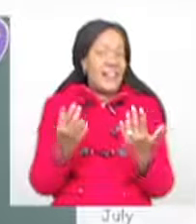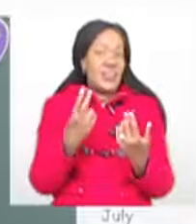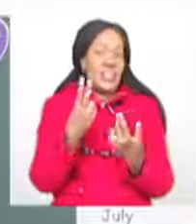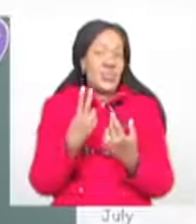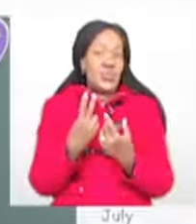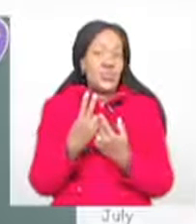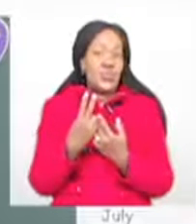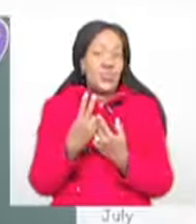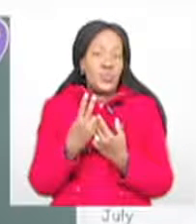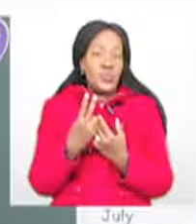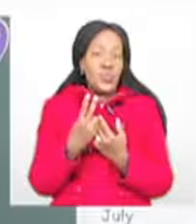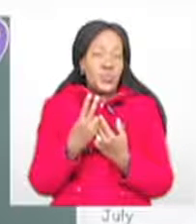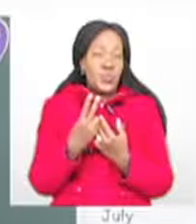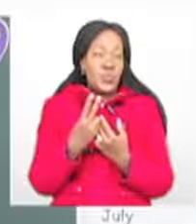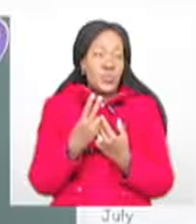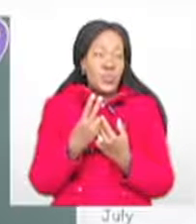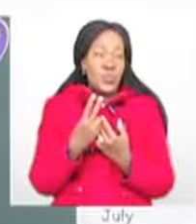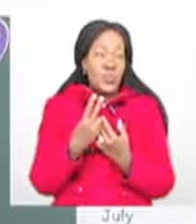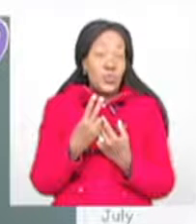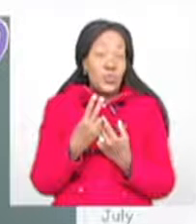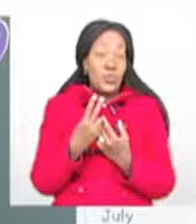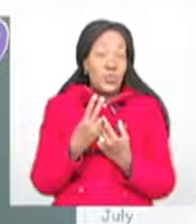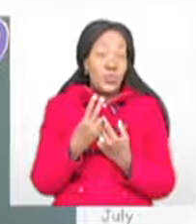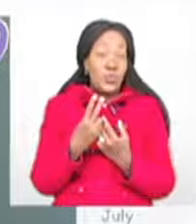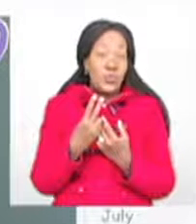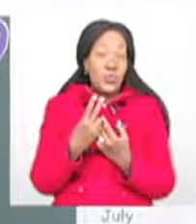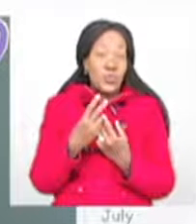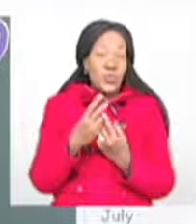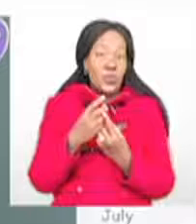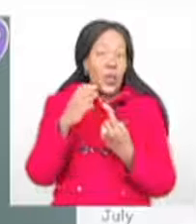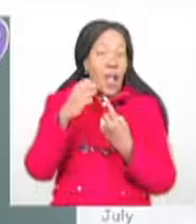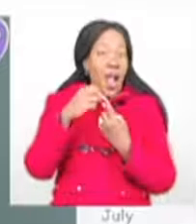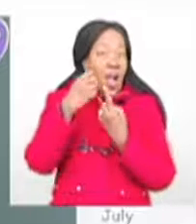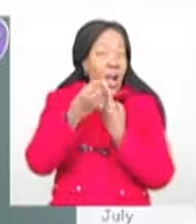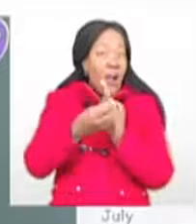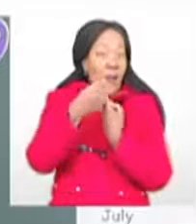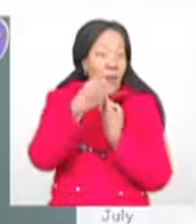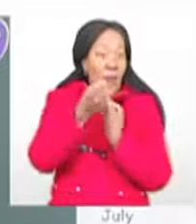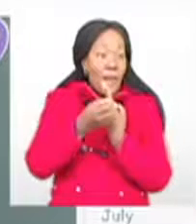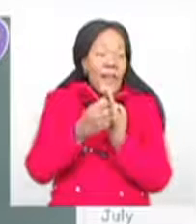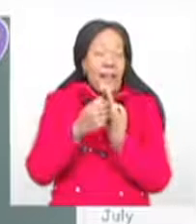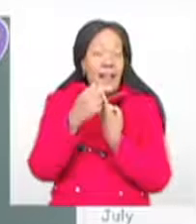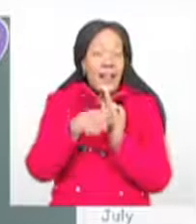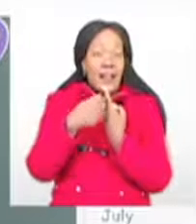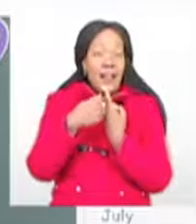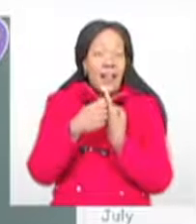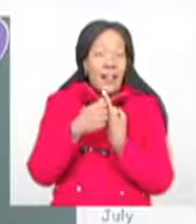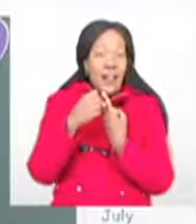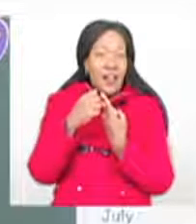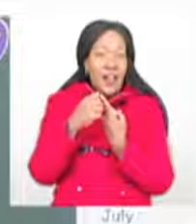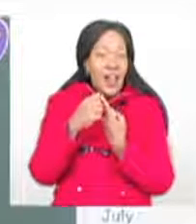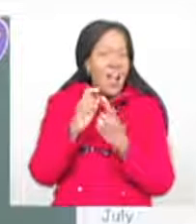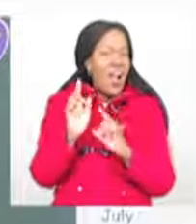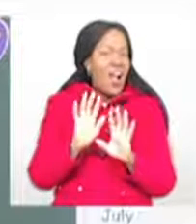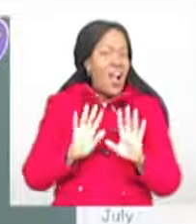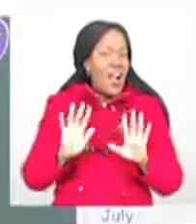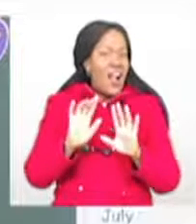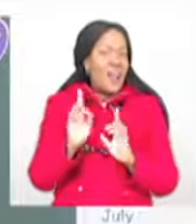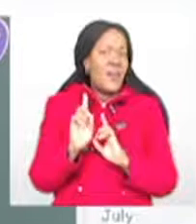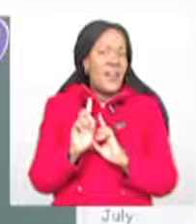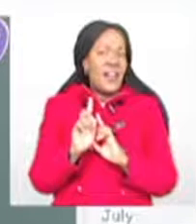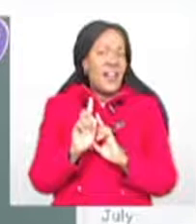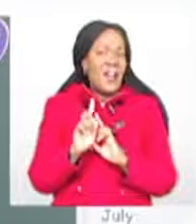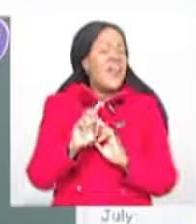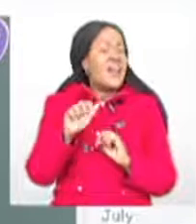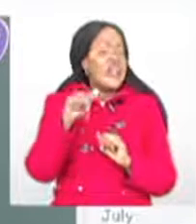apples. And I have 1 banana. What color is the banana? It